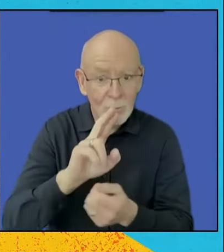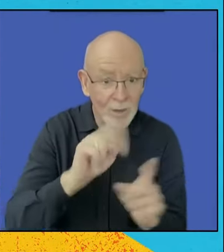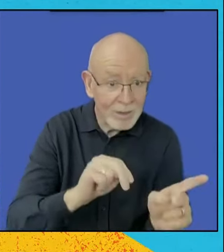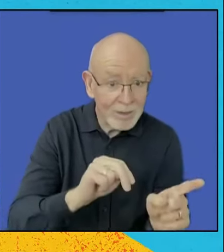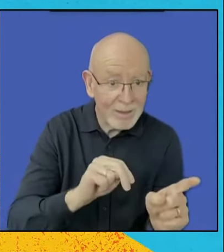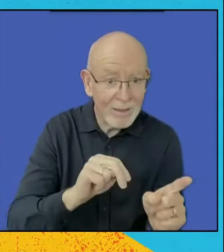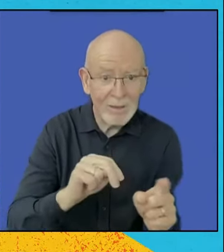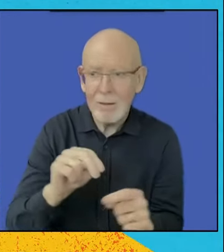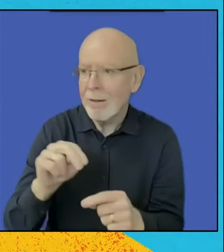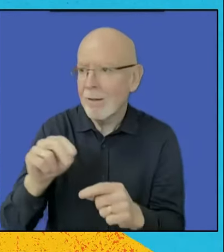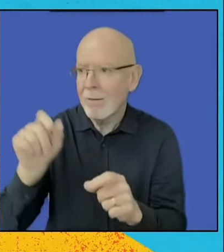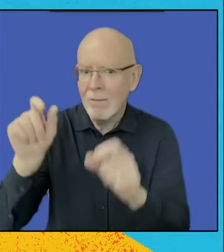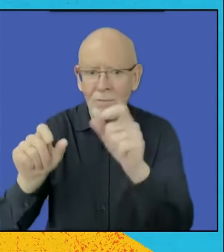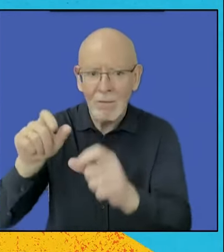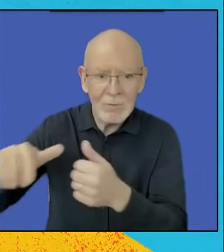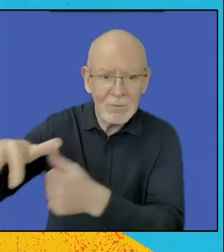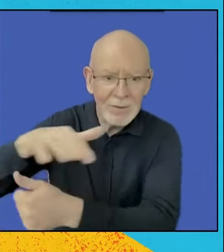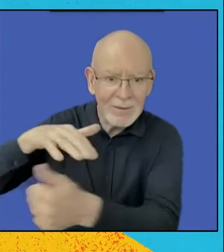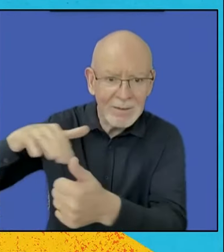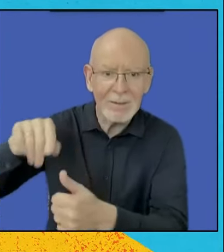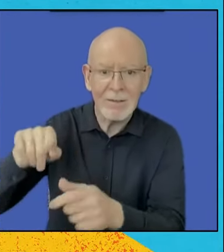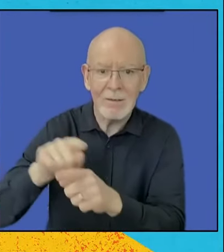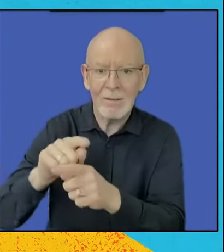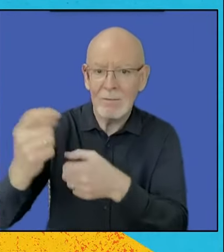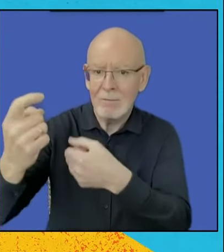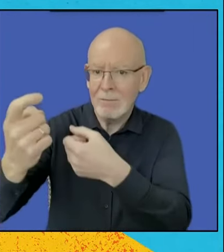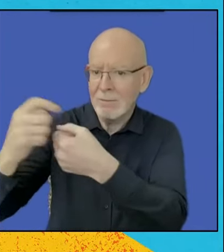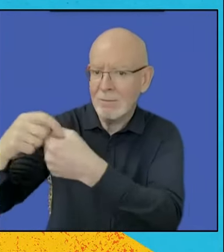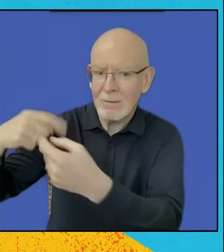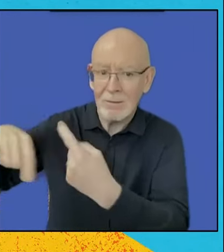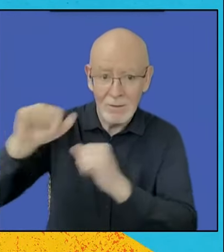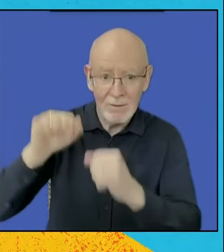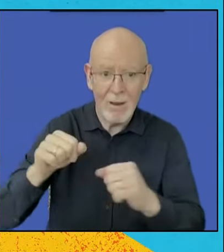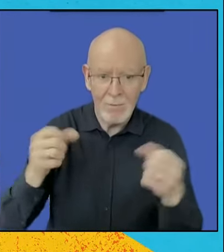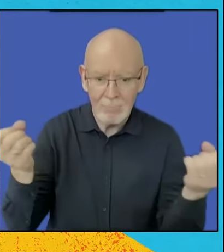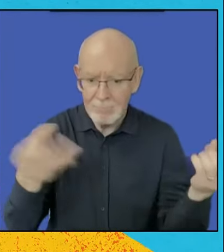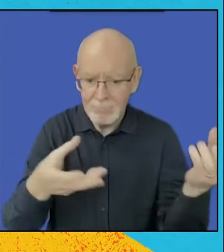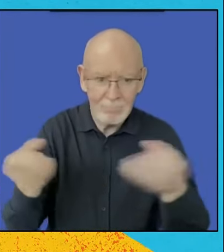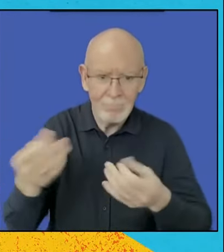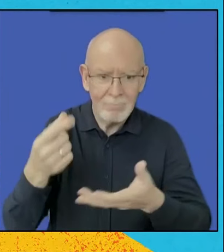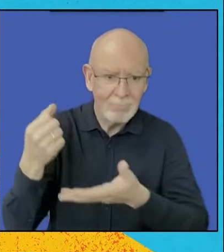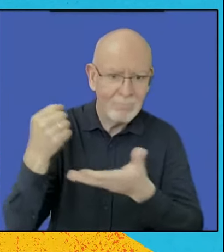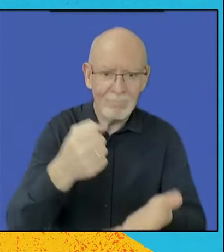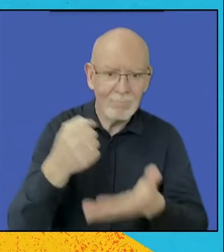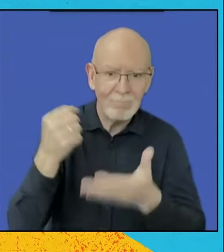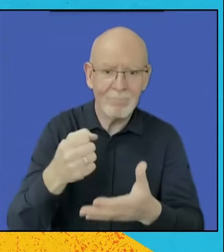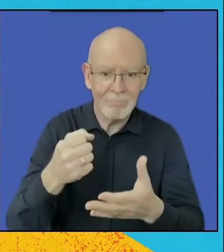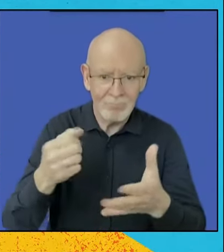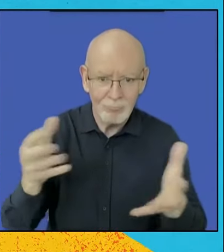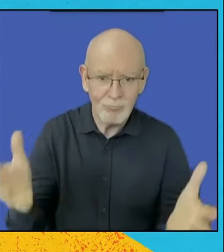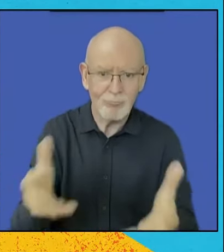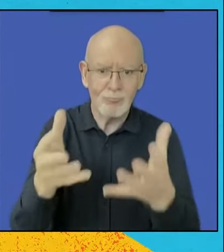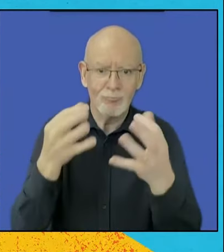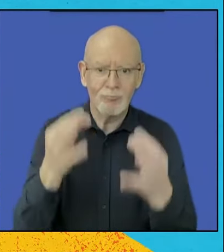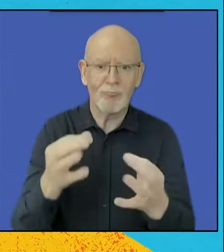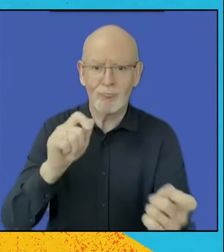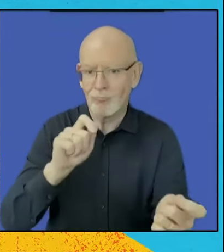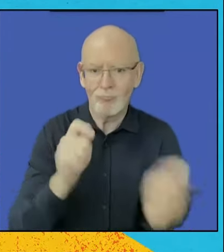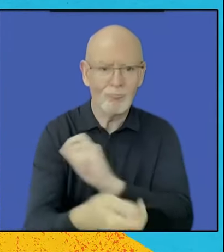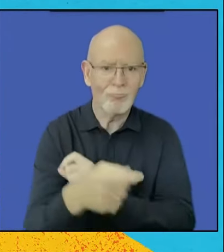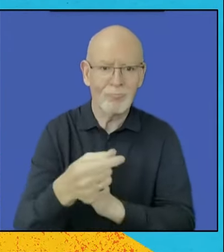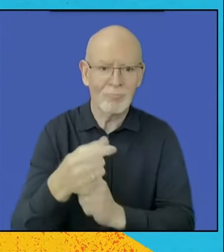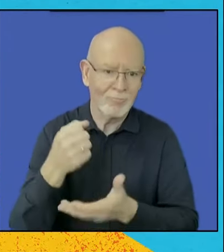knowledge sharing to drive intergenerational dialogue and action, which can enhance the effectiveness of a child participation initiatives.